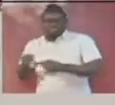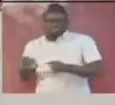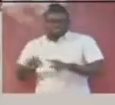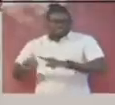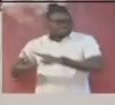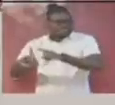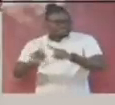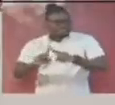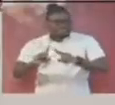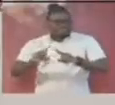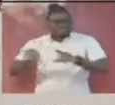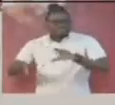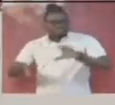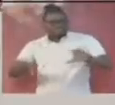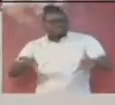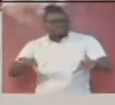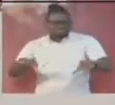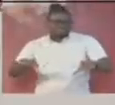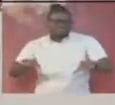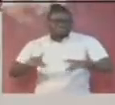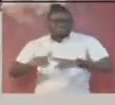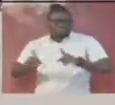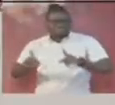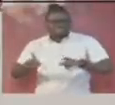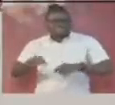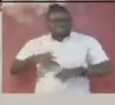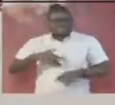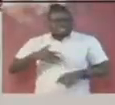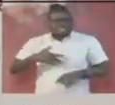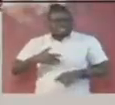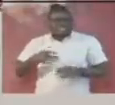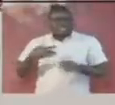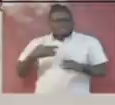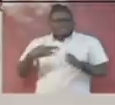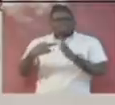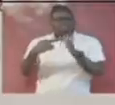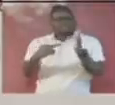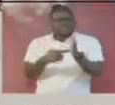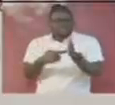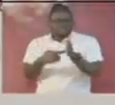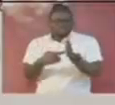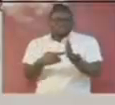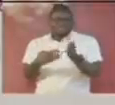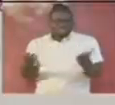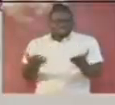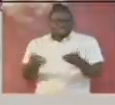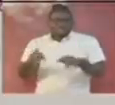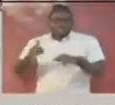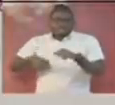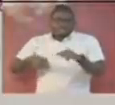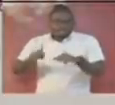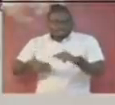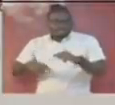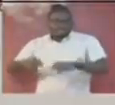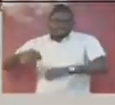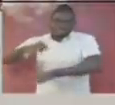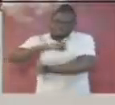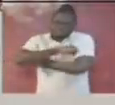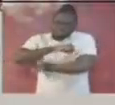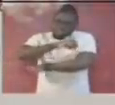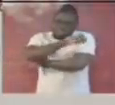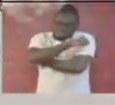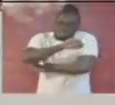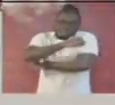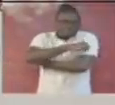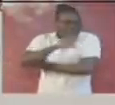have to deal with new rules. They're not allowed to hug each other, especially hugging the friends that they haven't seen for a